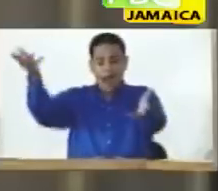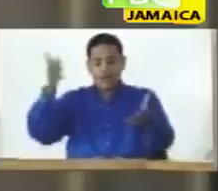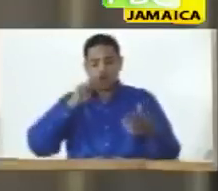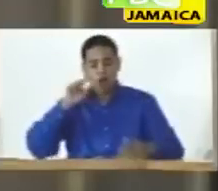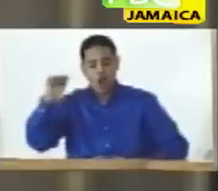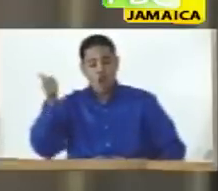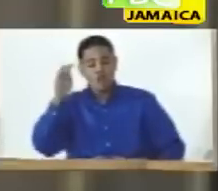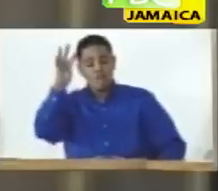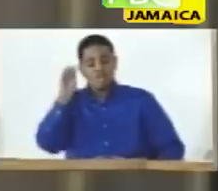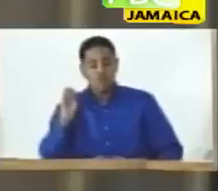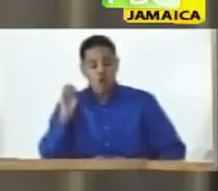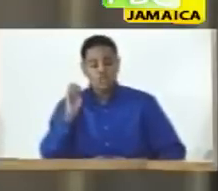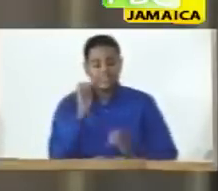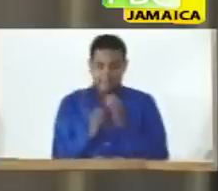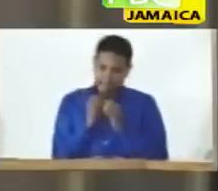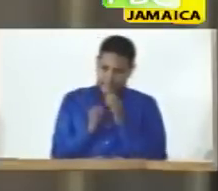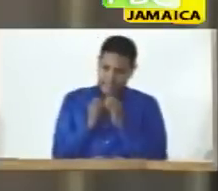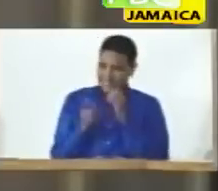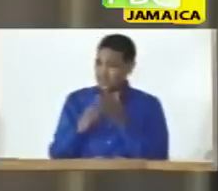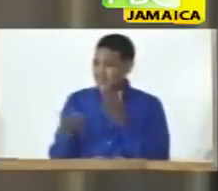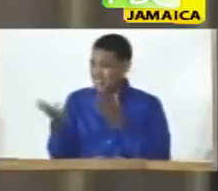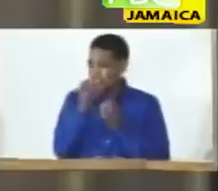another 40 repaired.